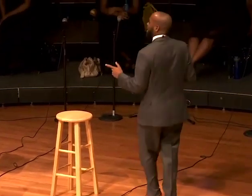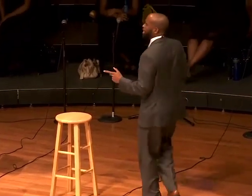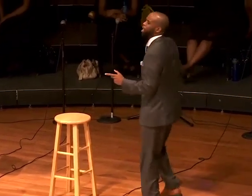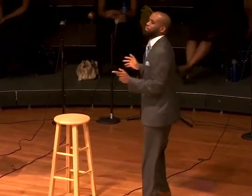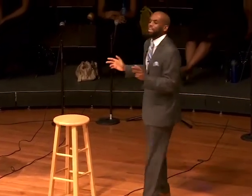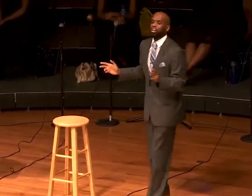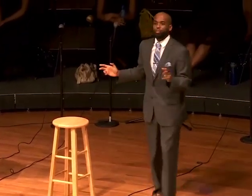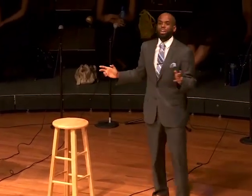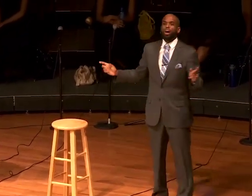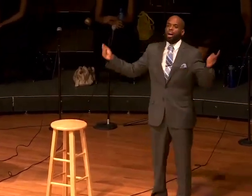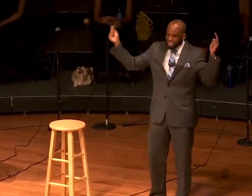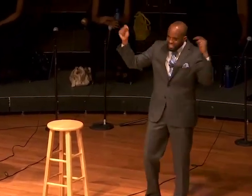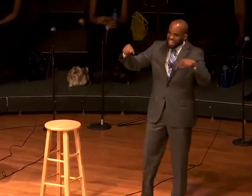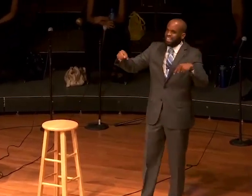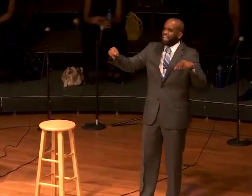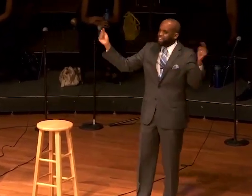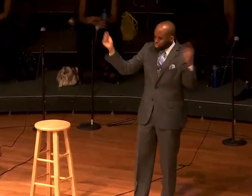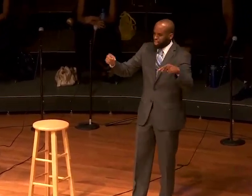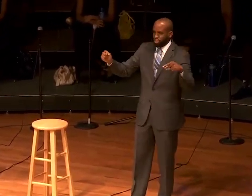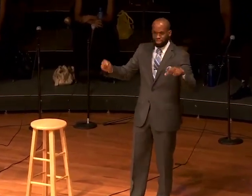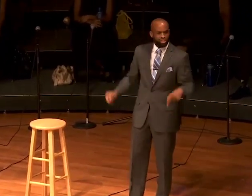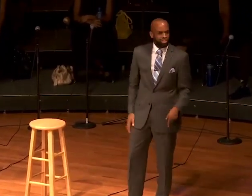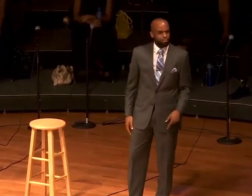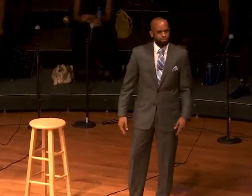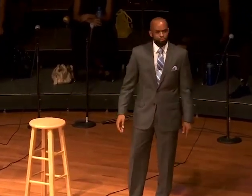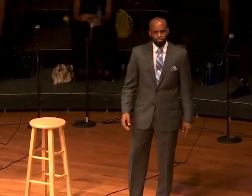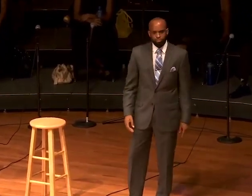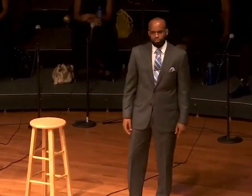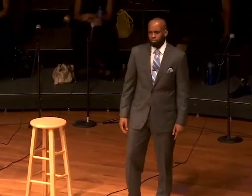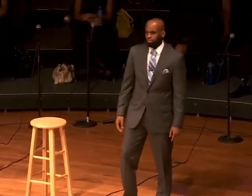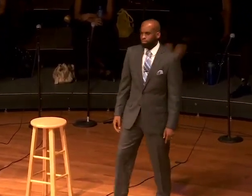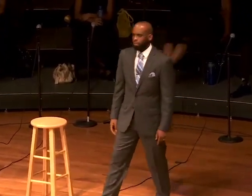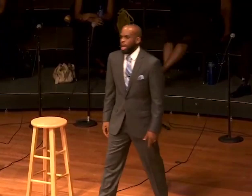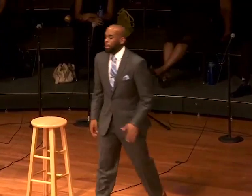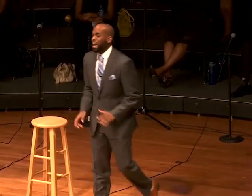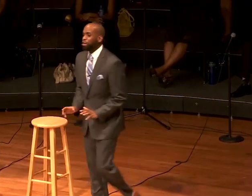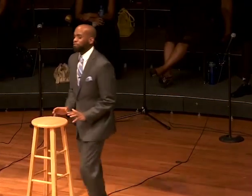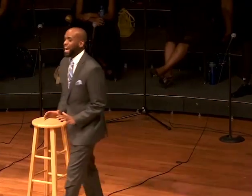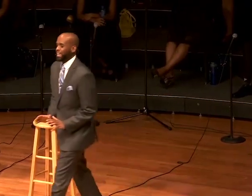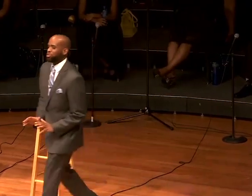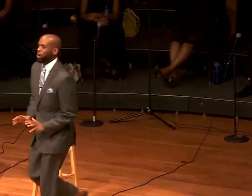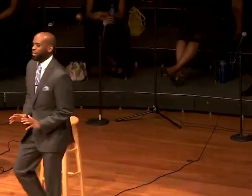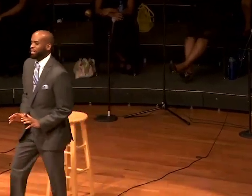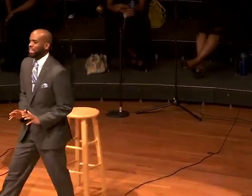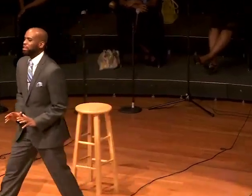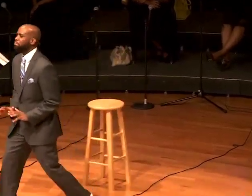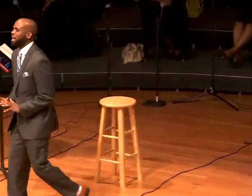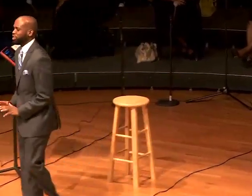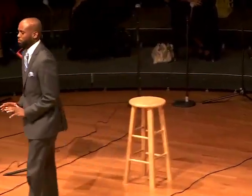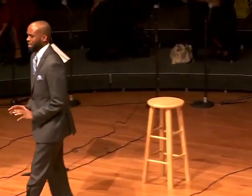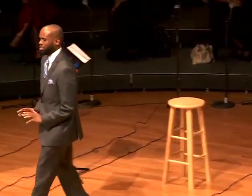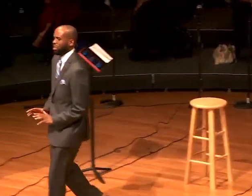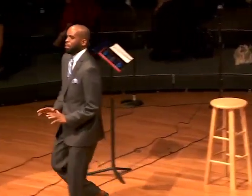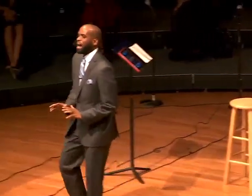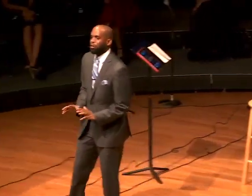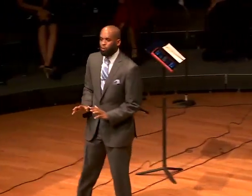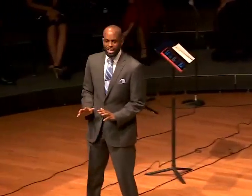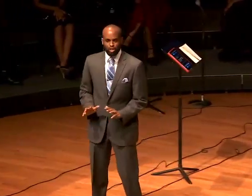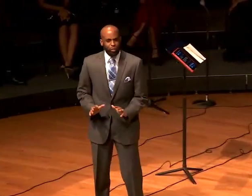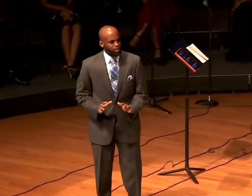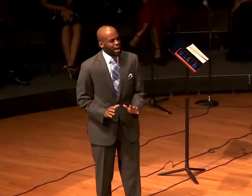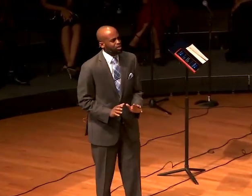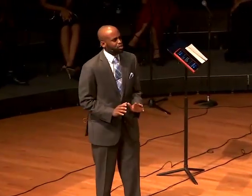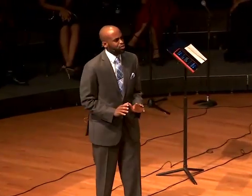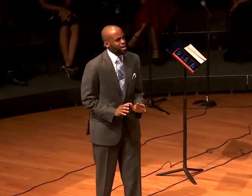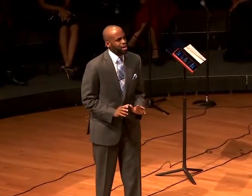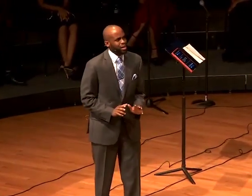great today because we are attending church. A matter of fact, it's one of the key measurements by